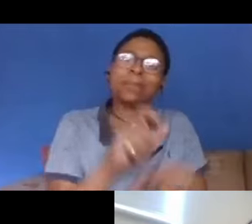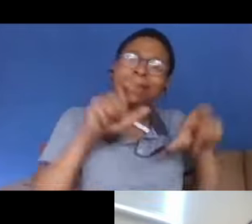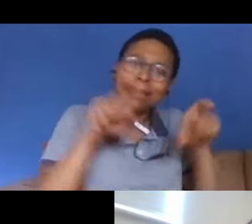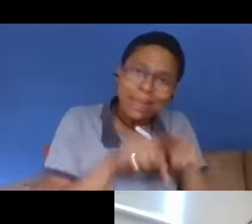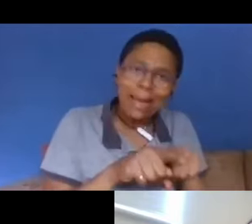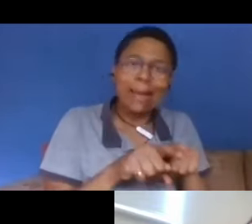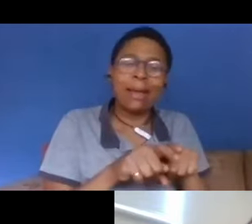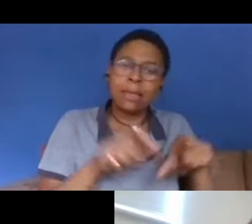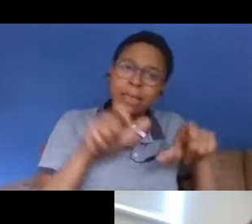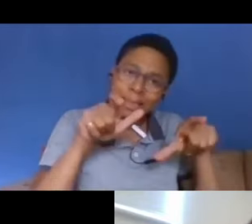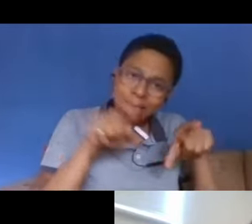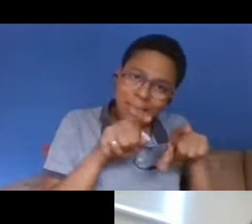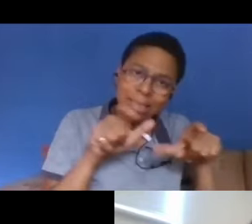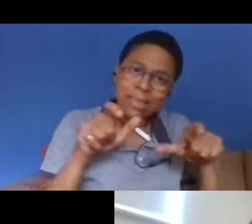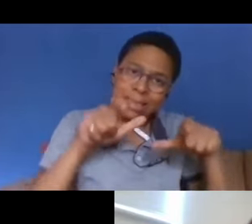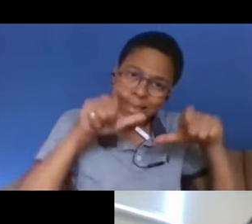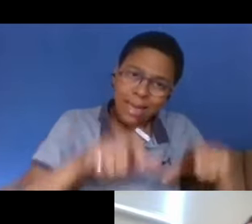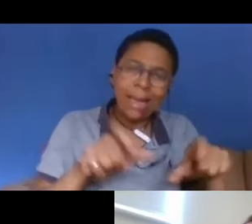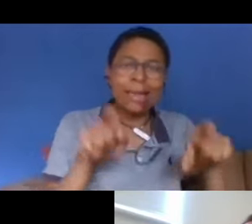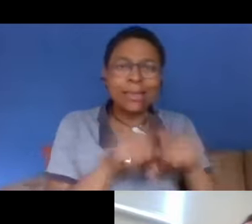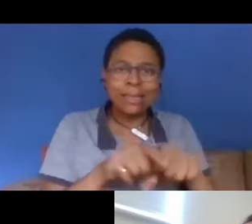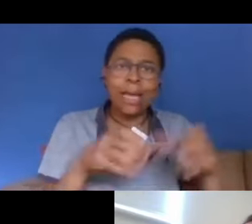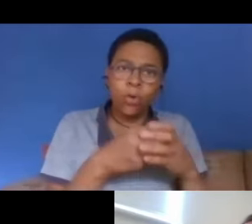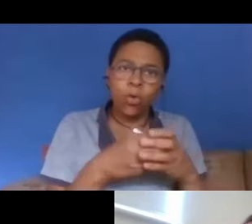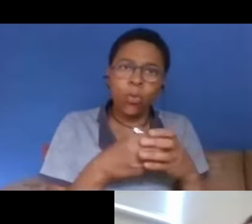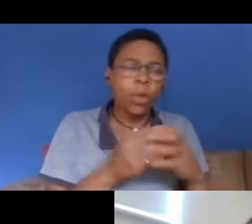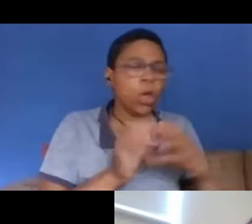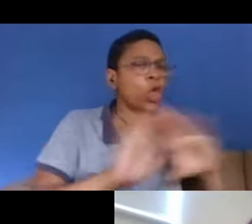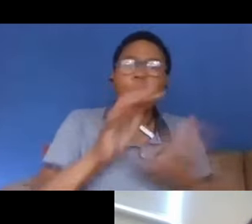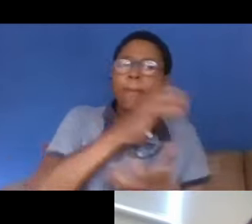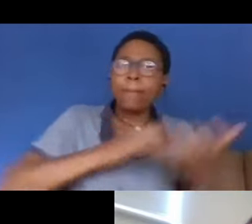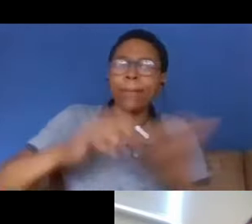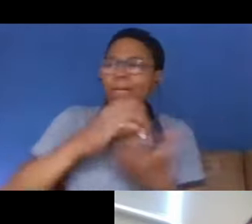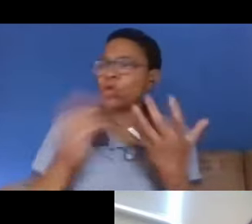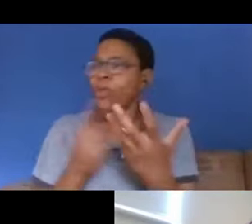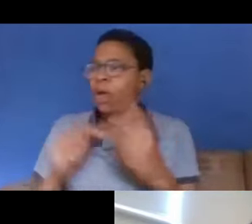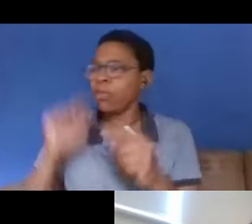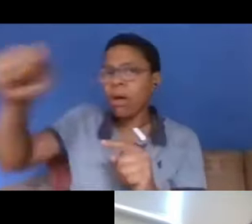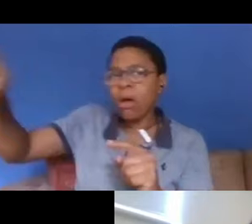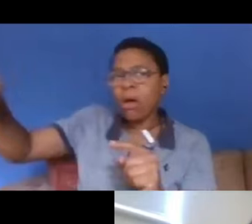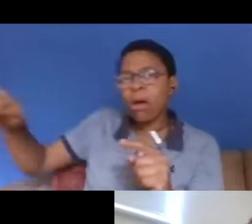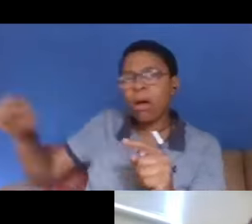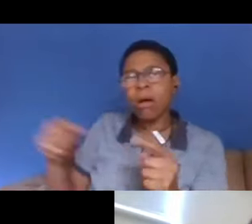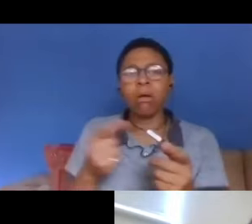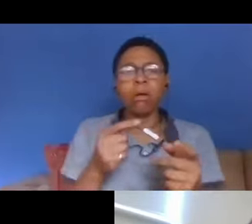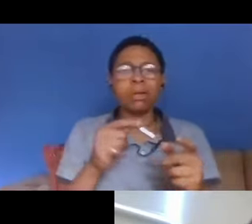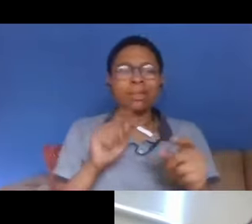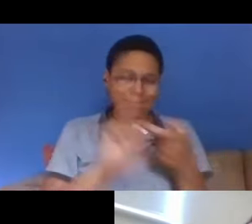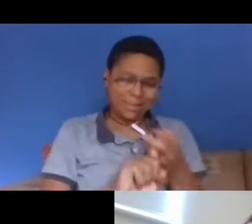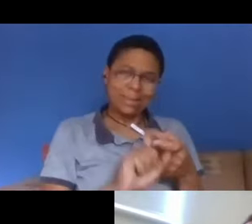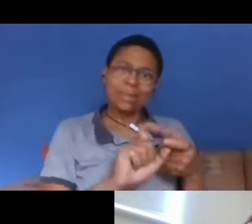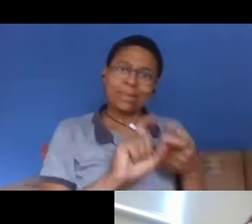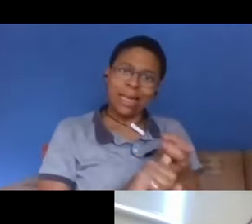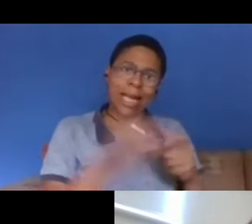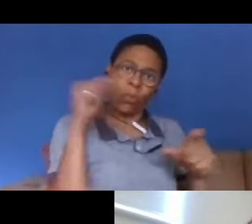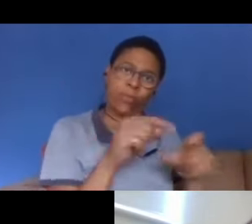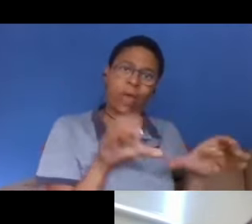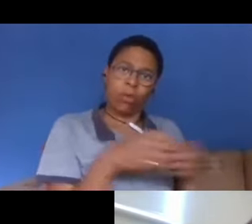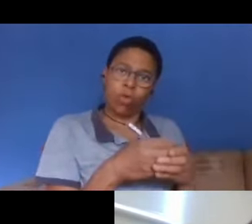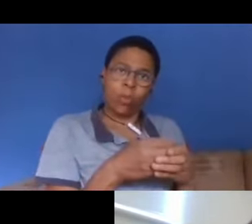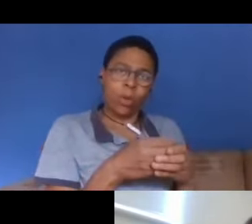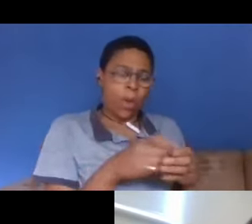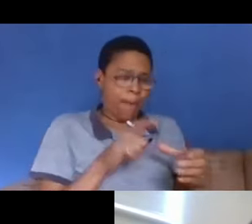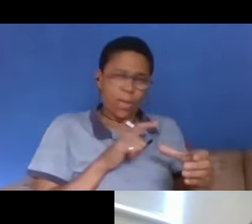teams. So mostly that applies to the working environments, the professional environments. It recognises that people doing their